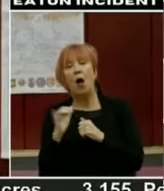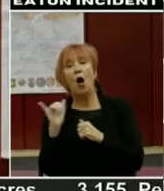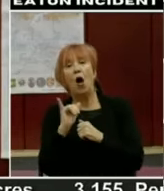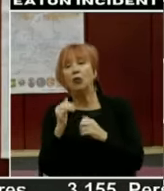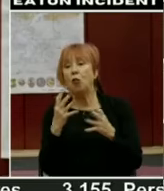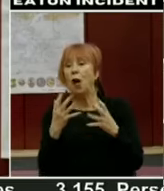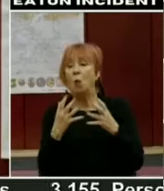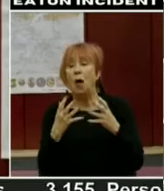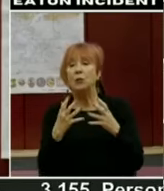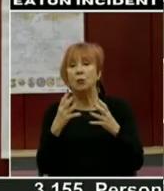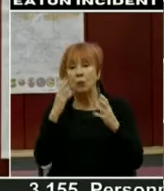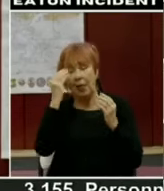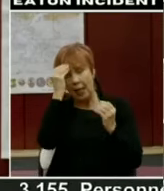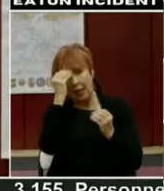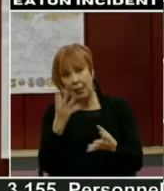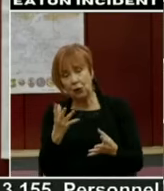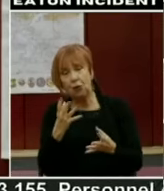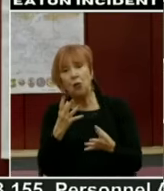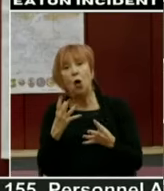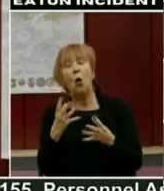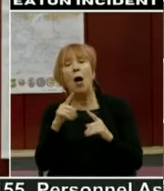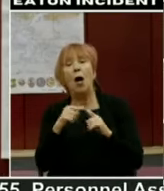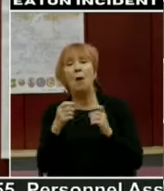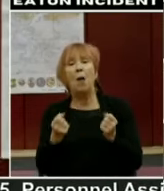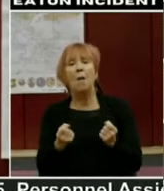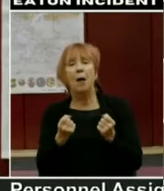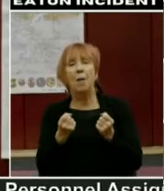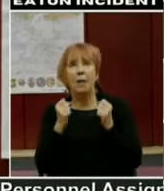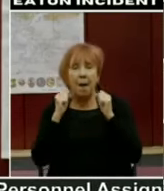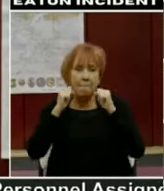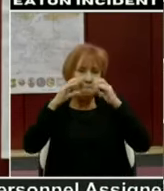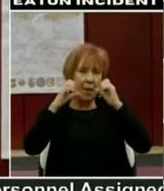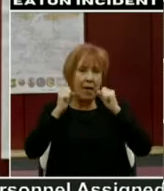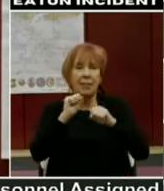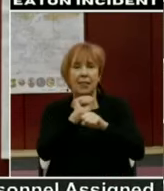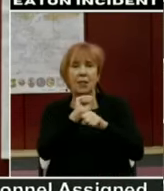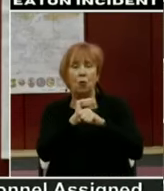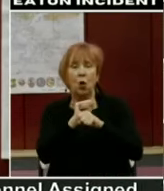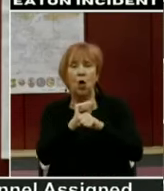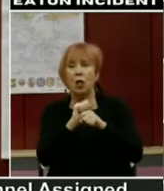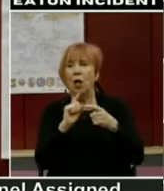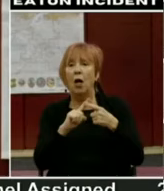that I know many nonprofit charitable organizations in the communities have begun. Food